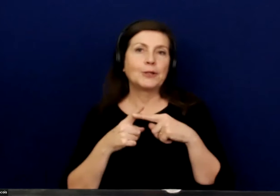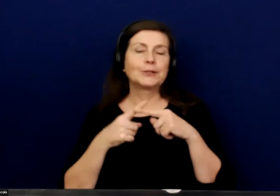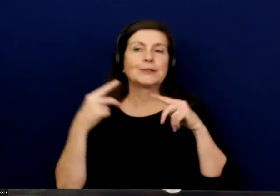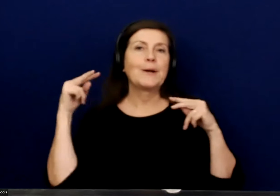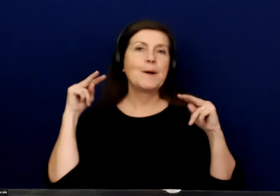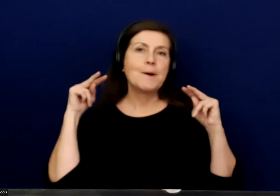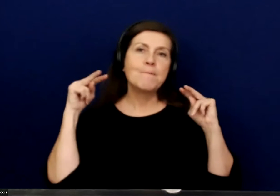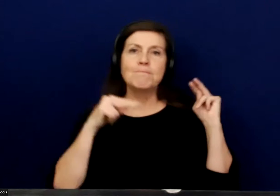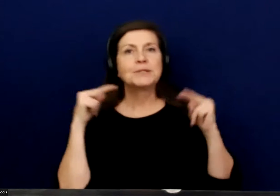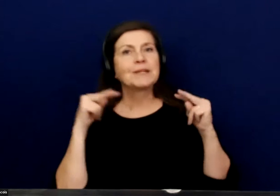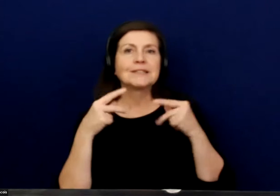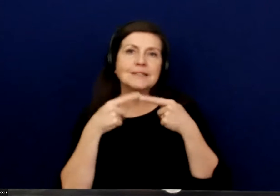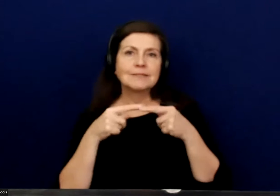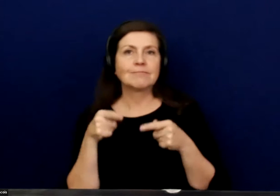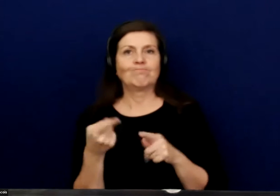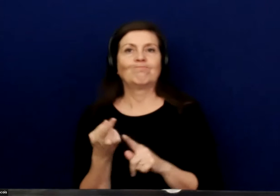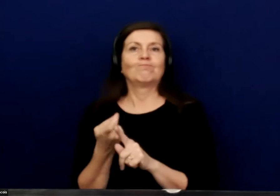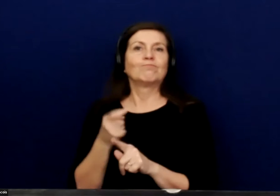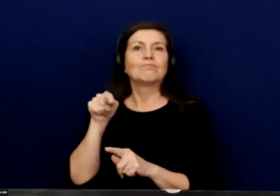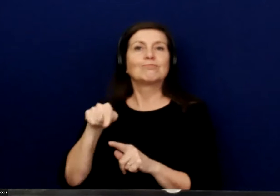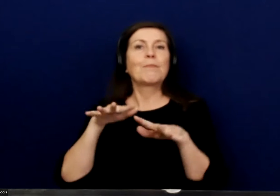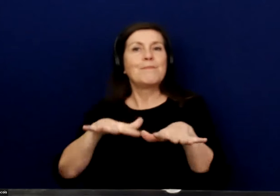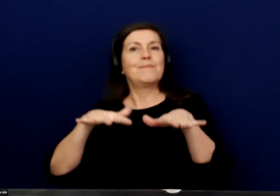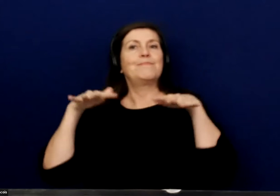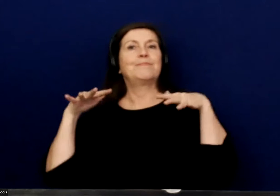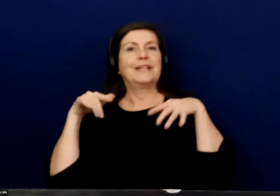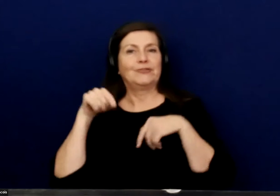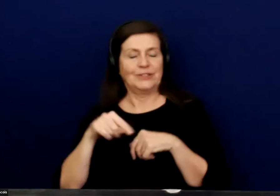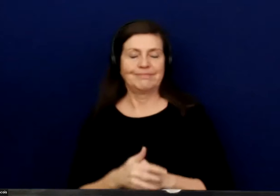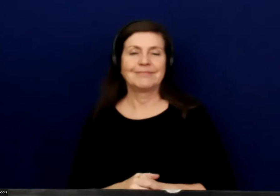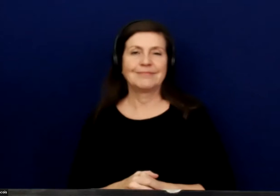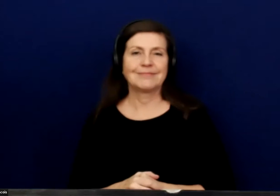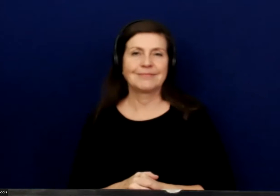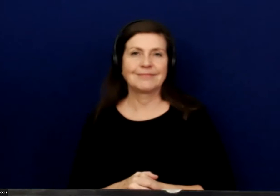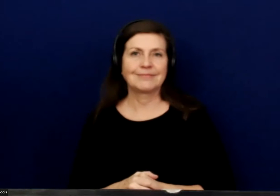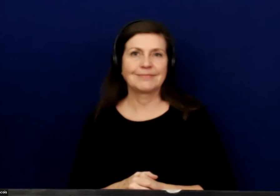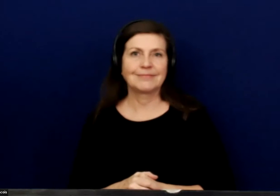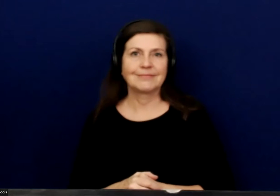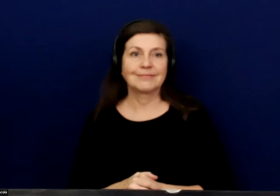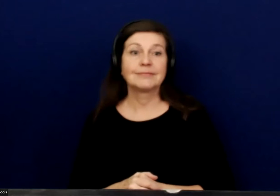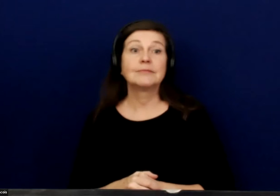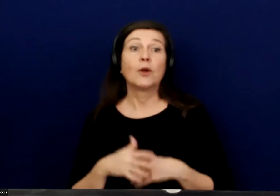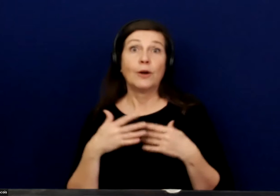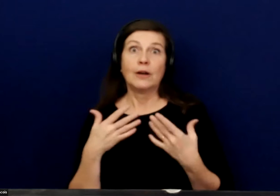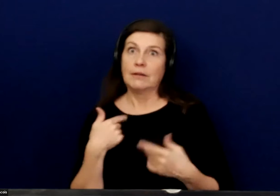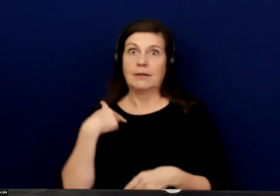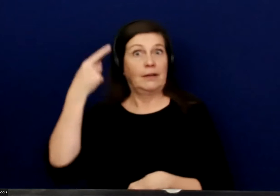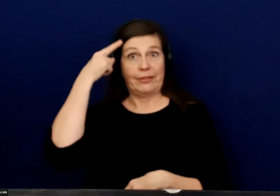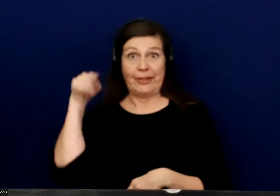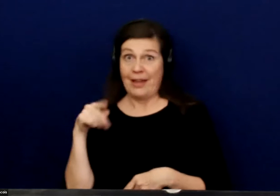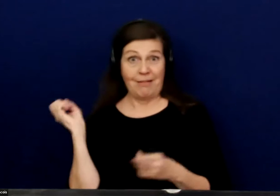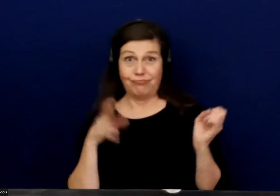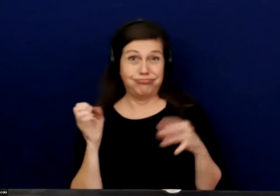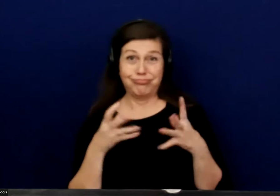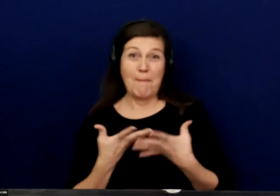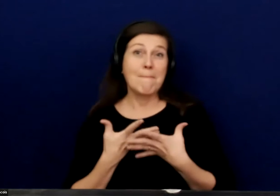plenary together with that. And then hopefully we will also, I think we will write a novel after this. We have a